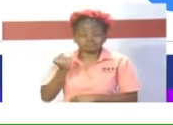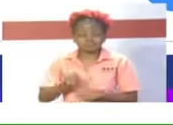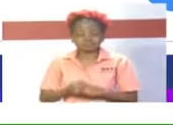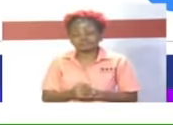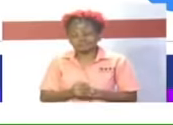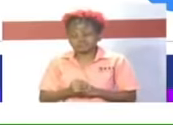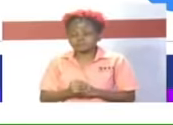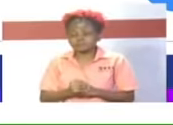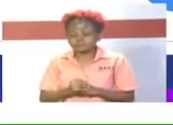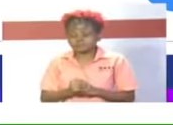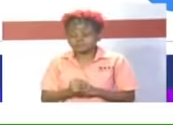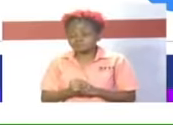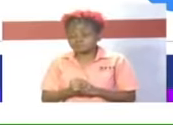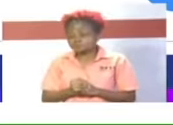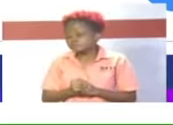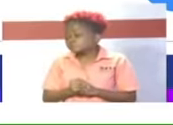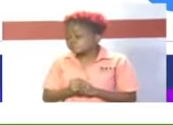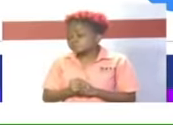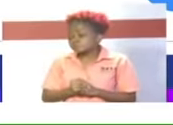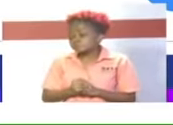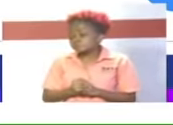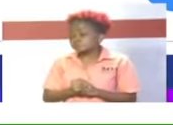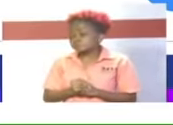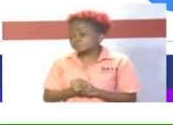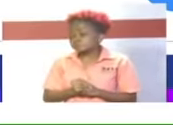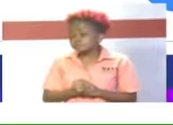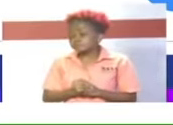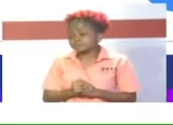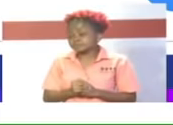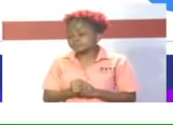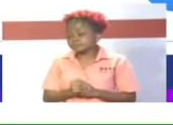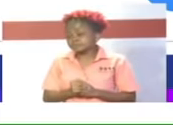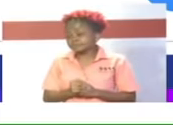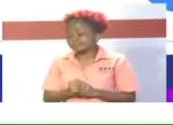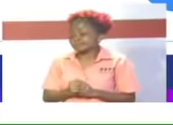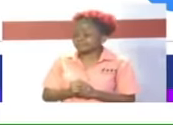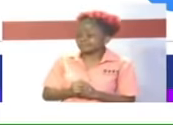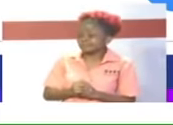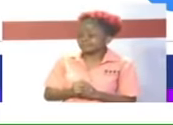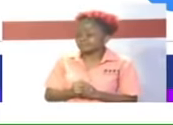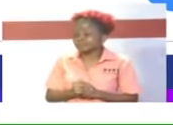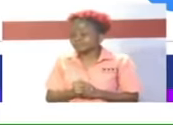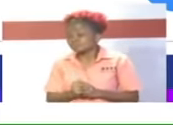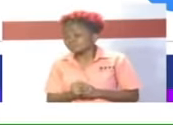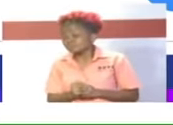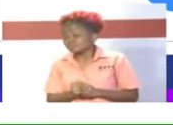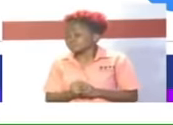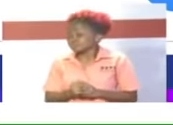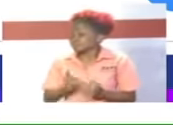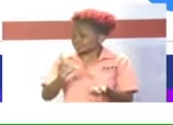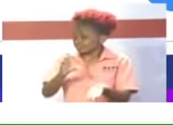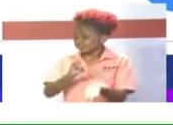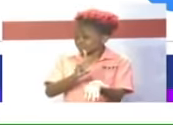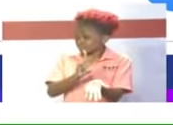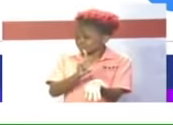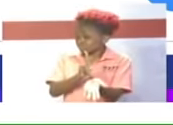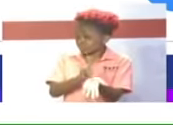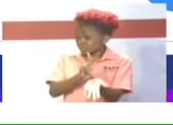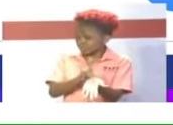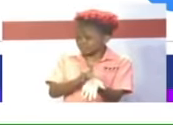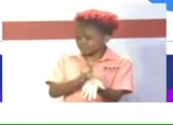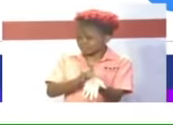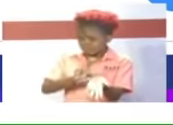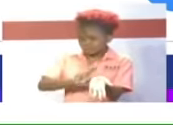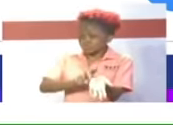current schedule of drugs? What will it take to have it here? And is the Ministry of Health, are you preparing